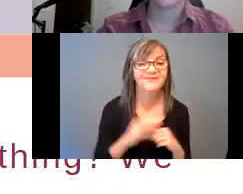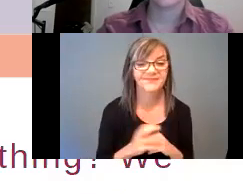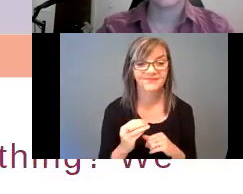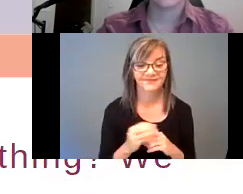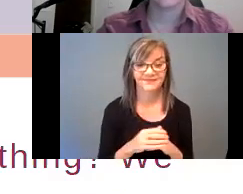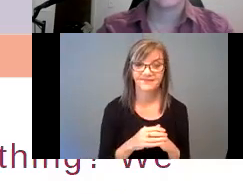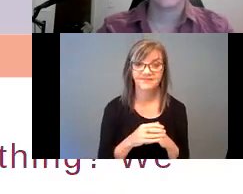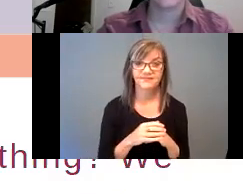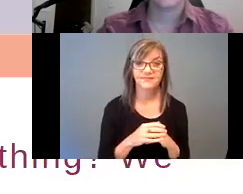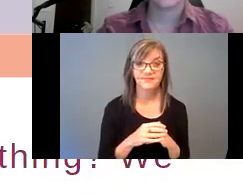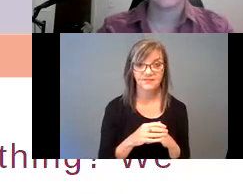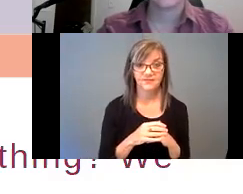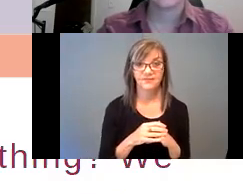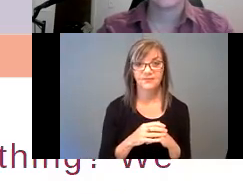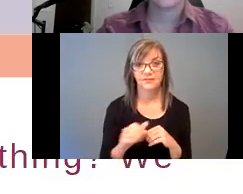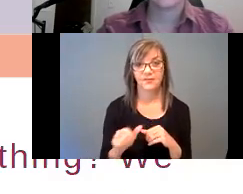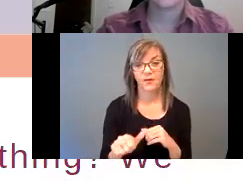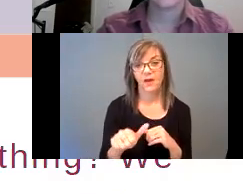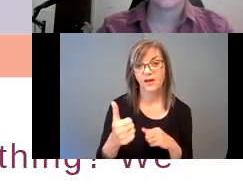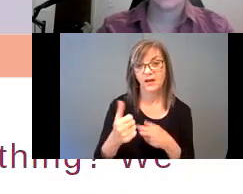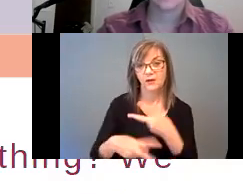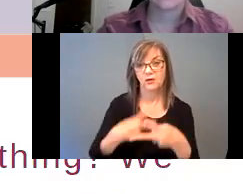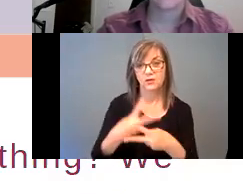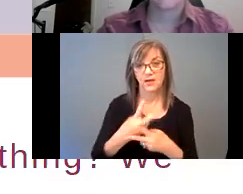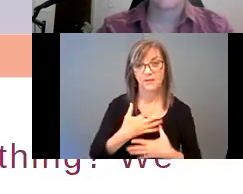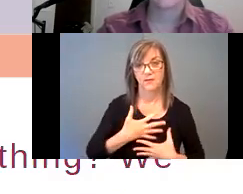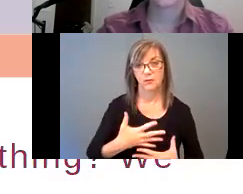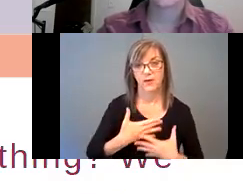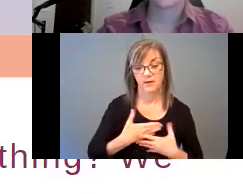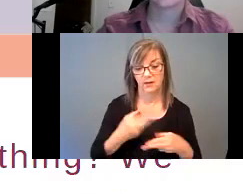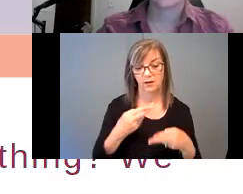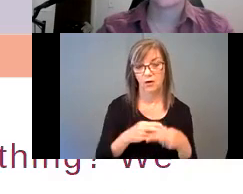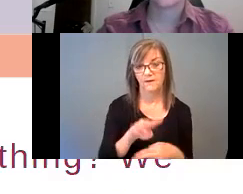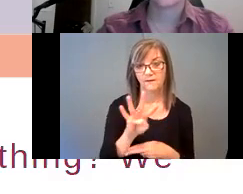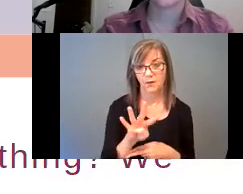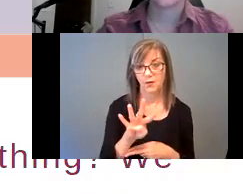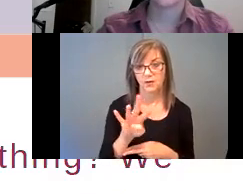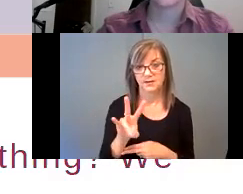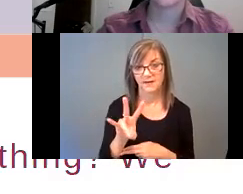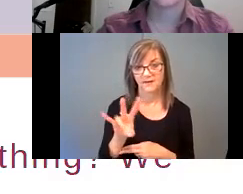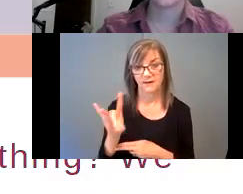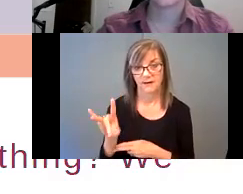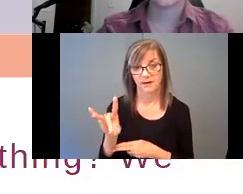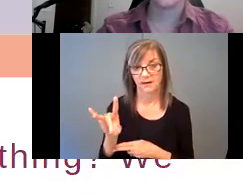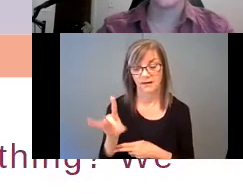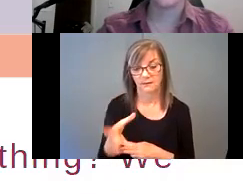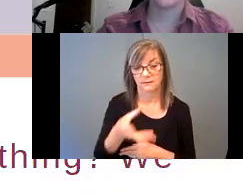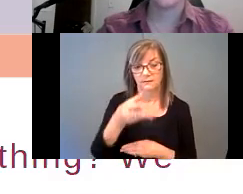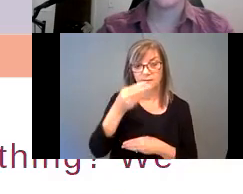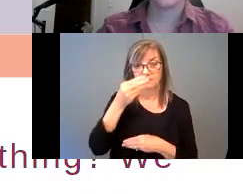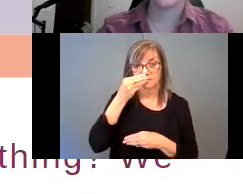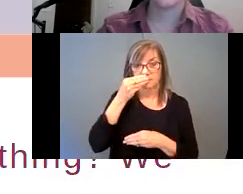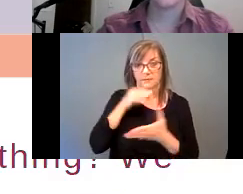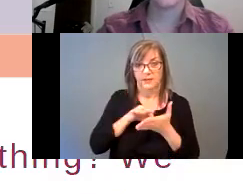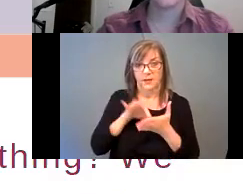So there's another type of breathing called 4-7-8. So you're inhaling for 4 and you're kind of holding it at the